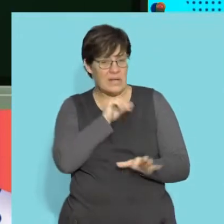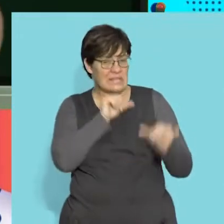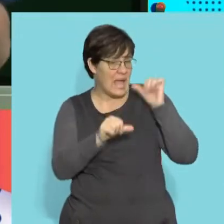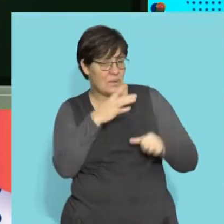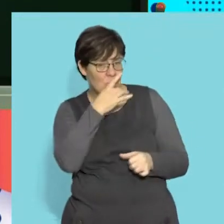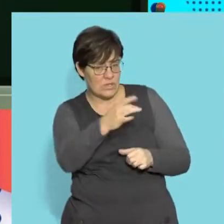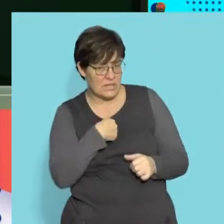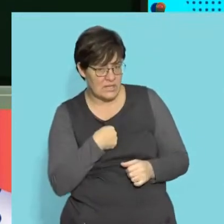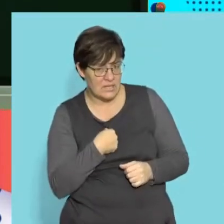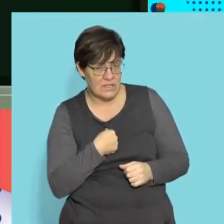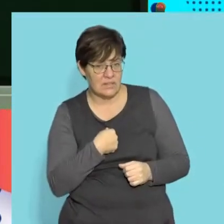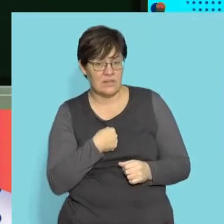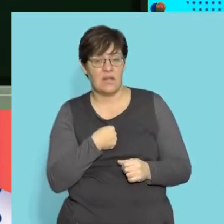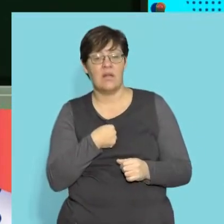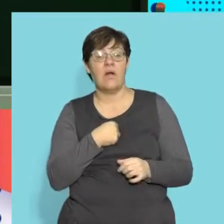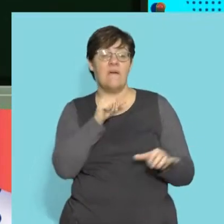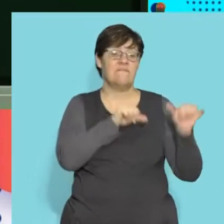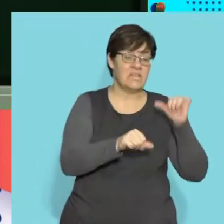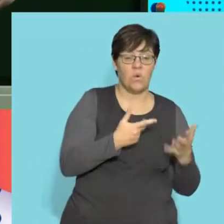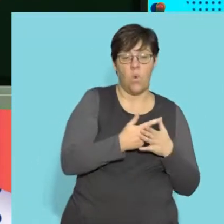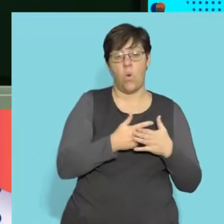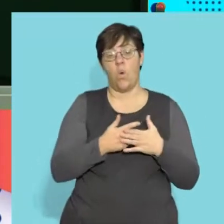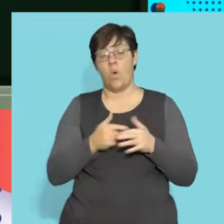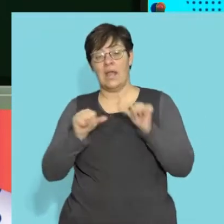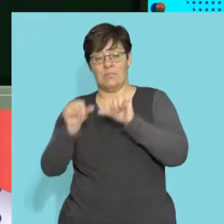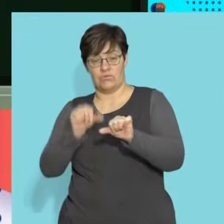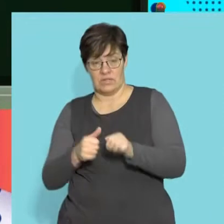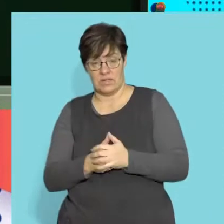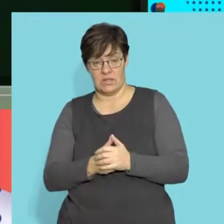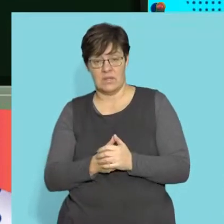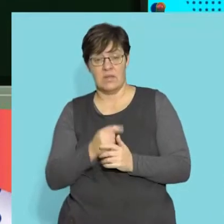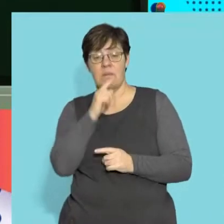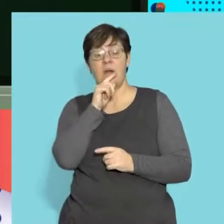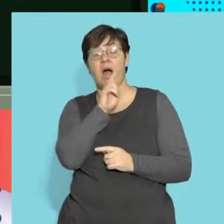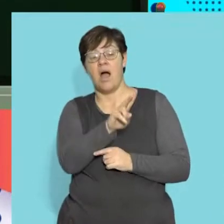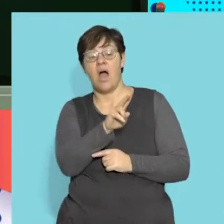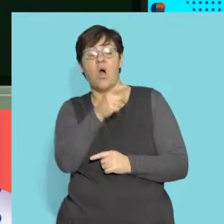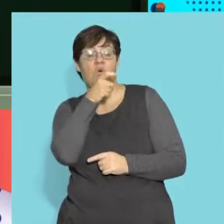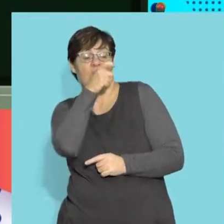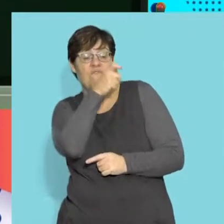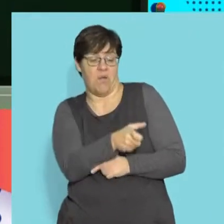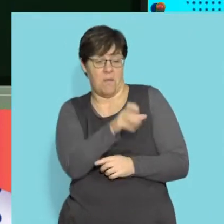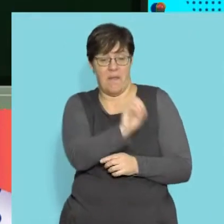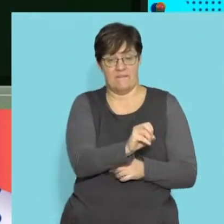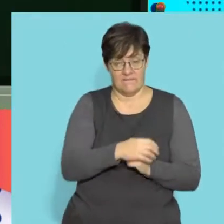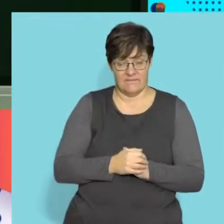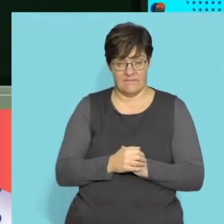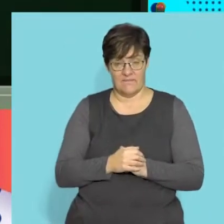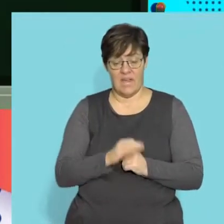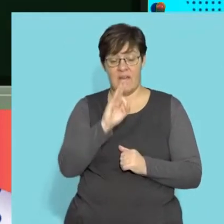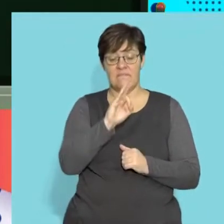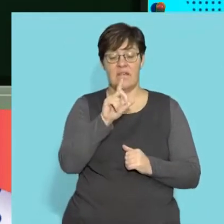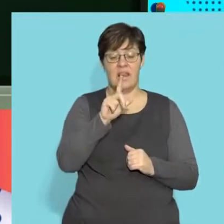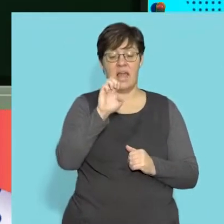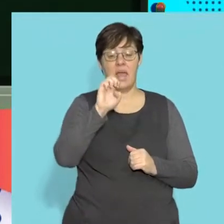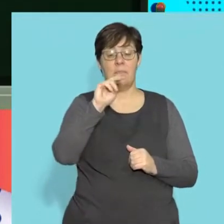always like about science, physics or chemistry, is finding different ways to confirm my solution.